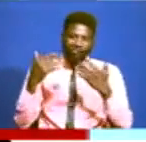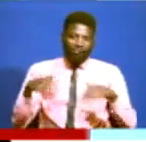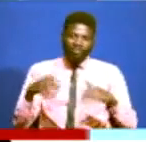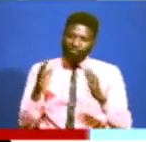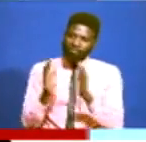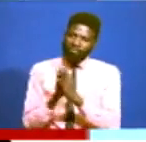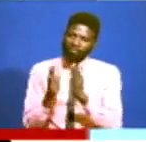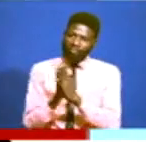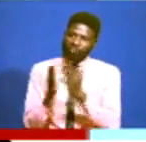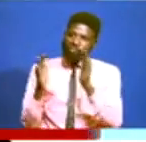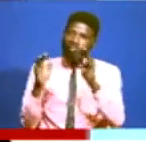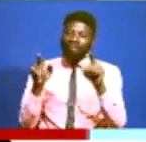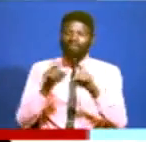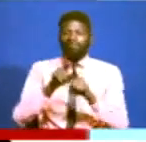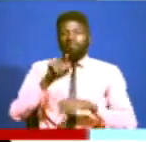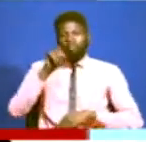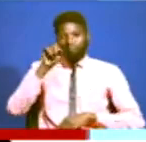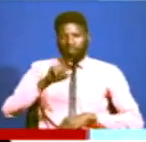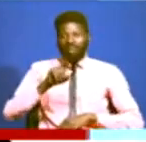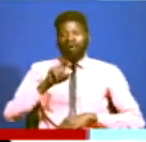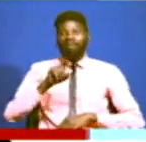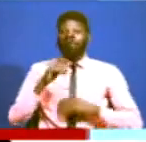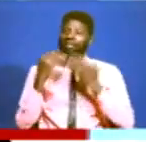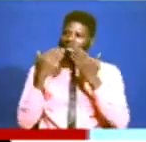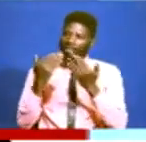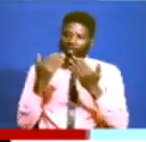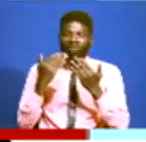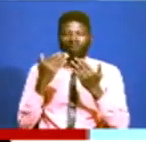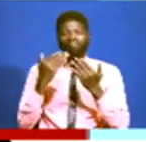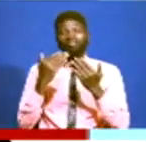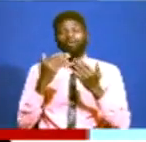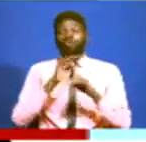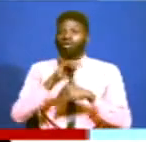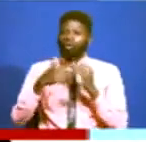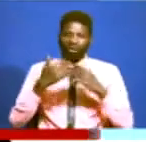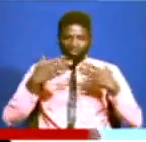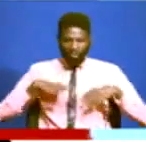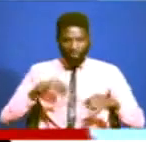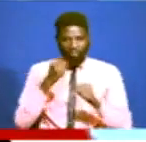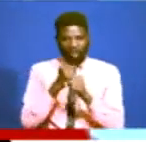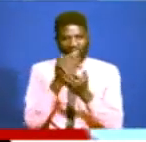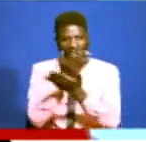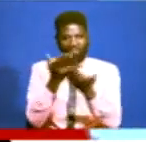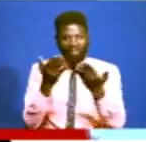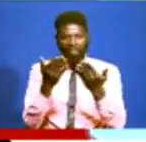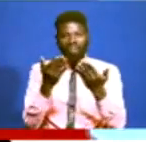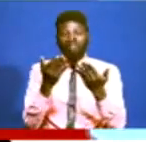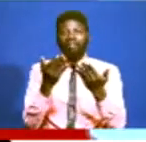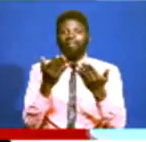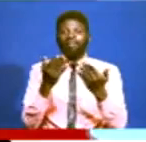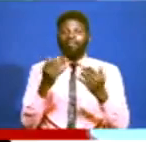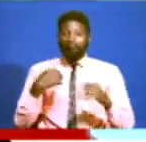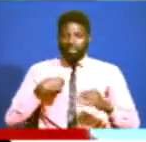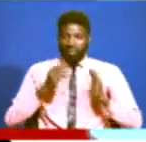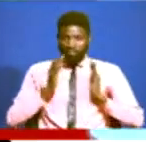last person on the ground. I may not reach them in person, but I appreciate from where I sit that they have made this